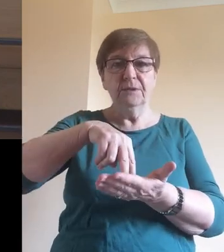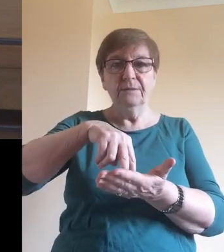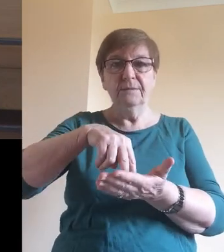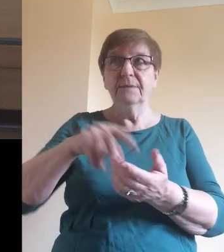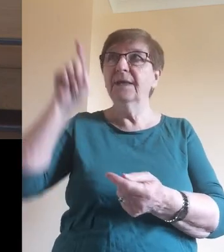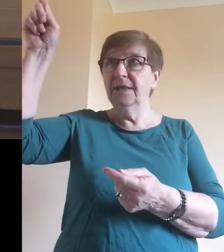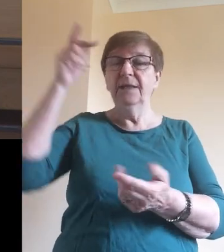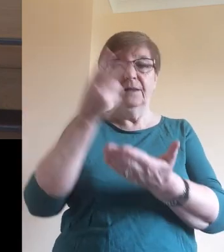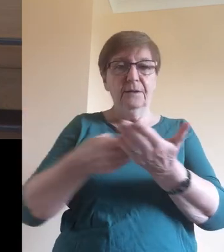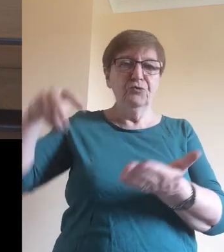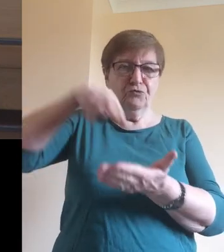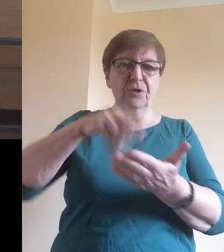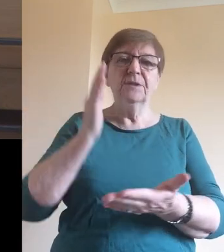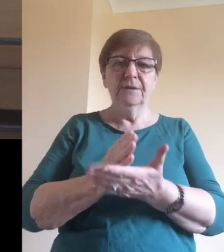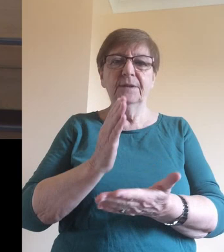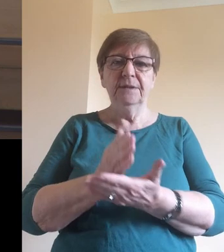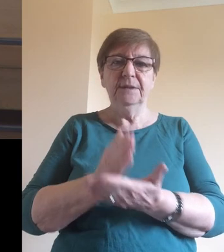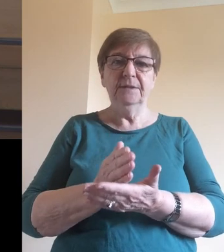He is risen indeed.